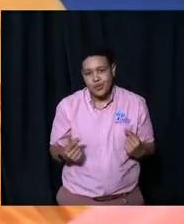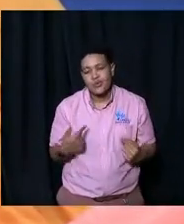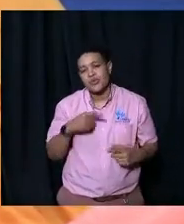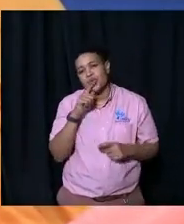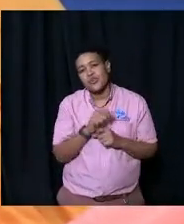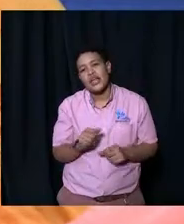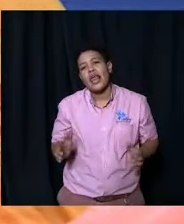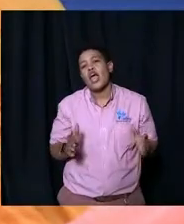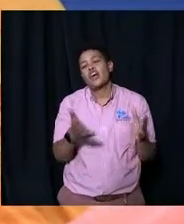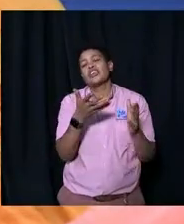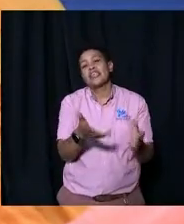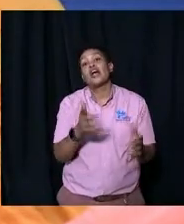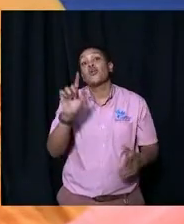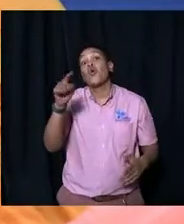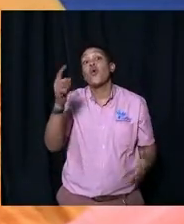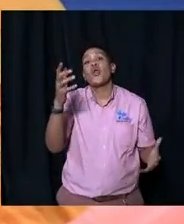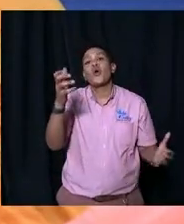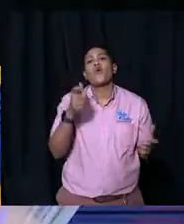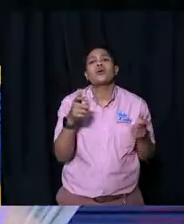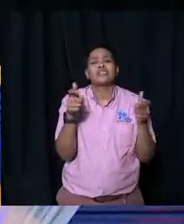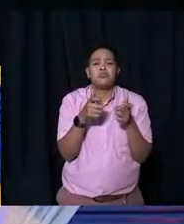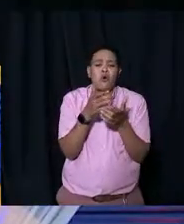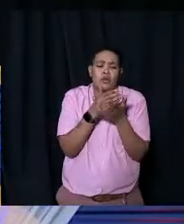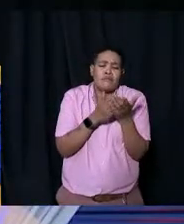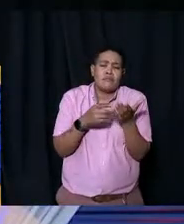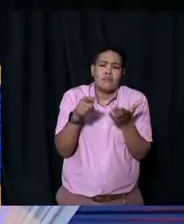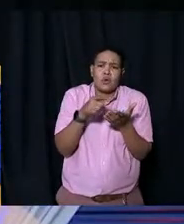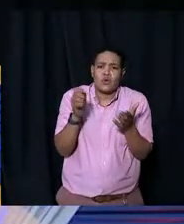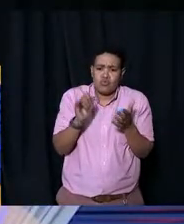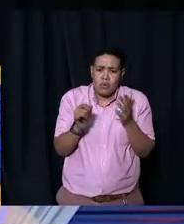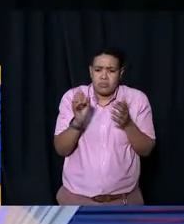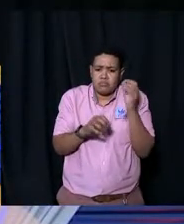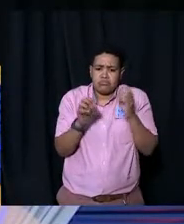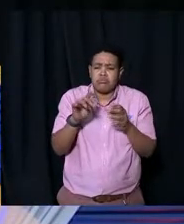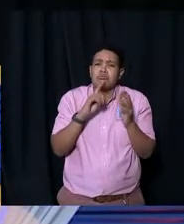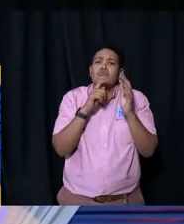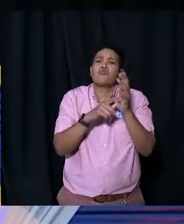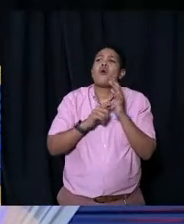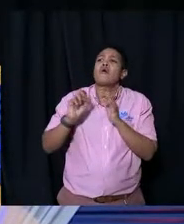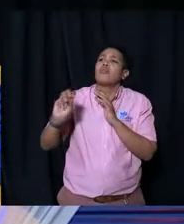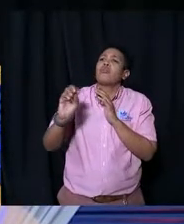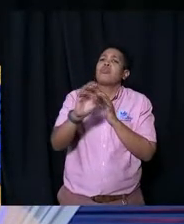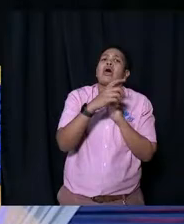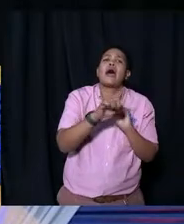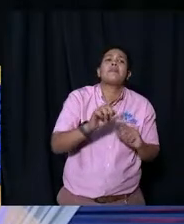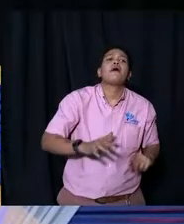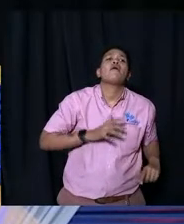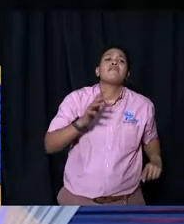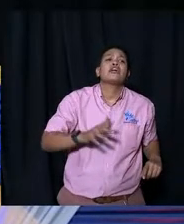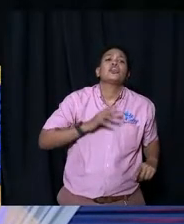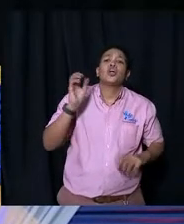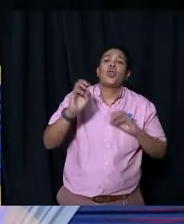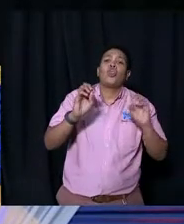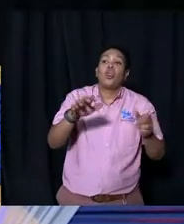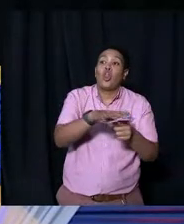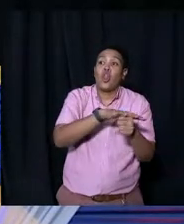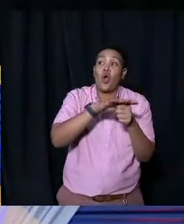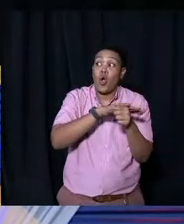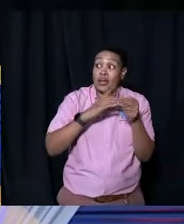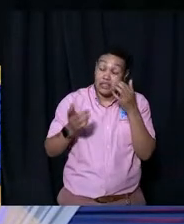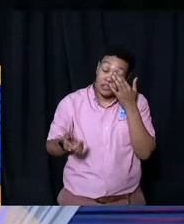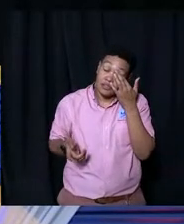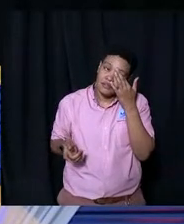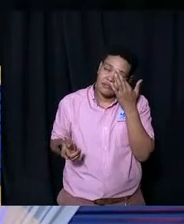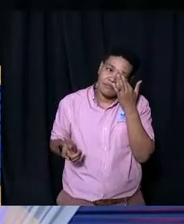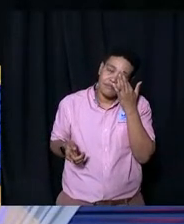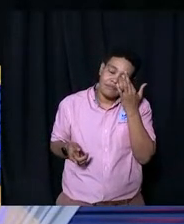encouraged there. So we only want a small fraction of the waste that requires disposal at official disposal sites across